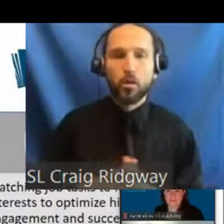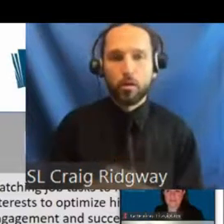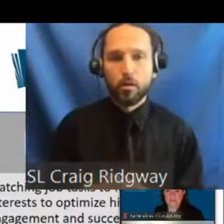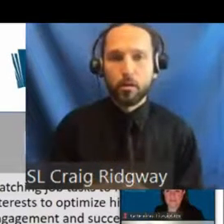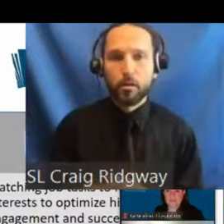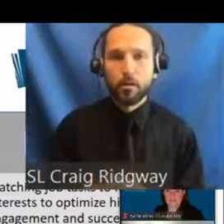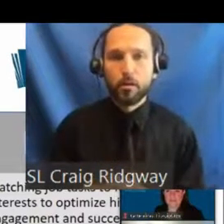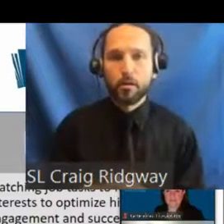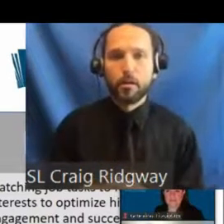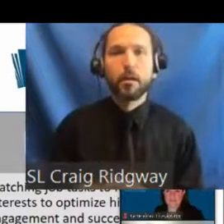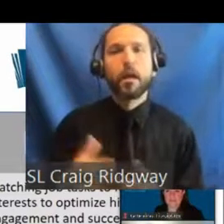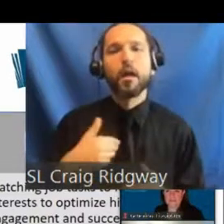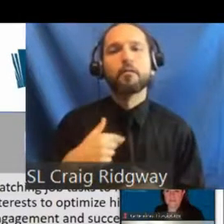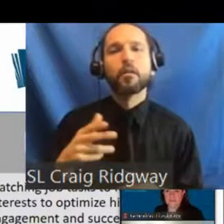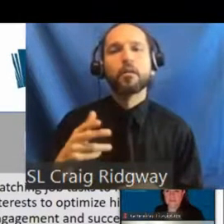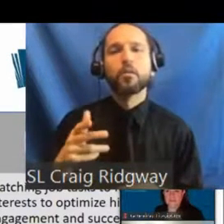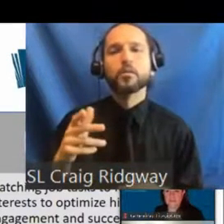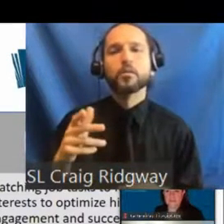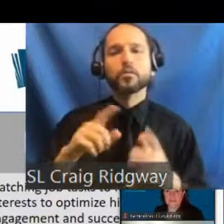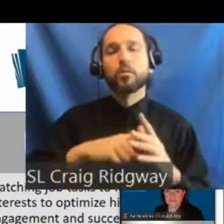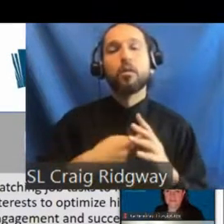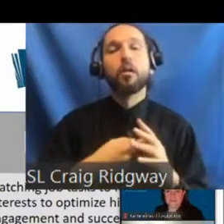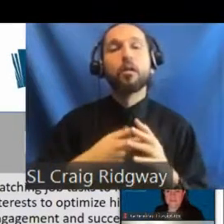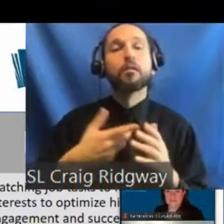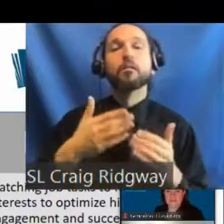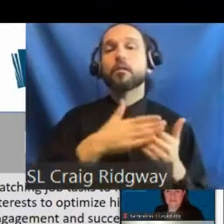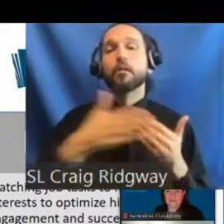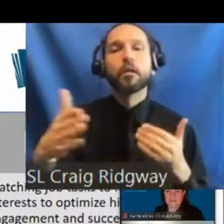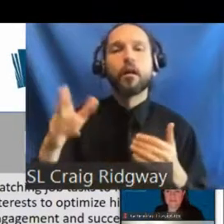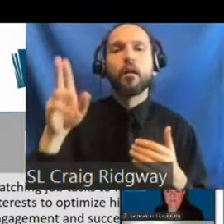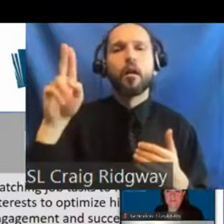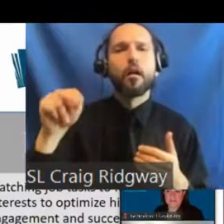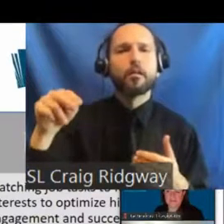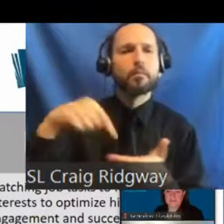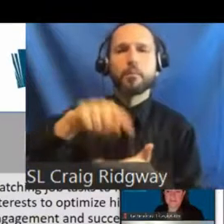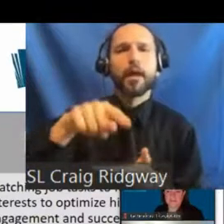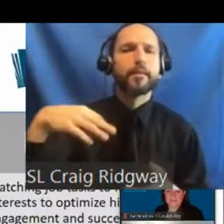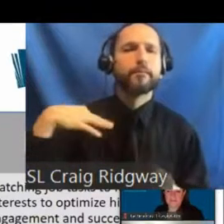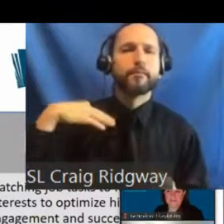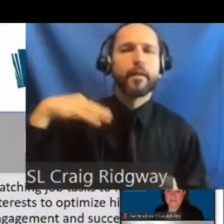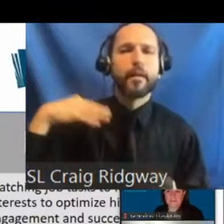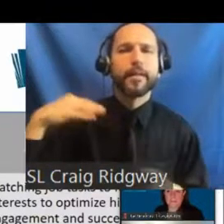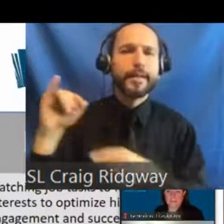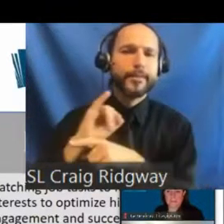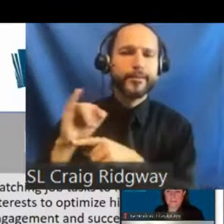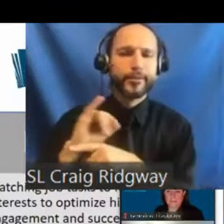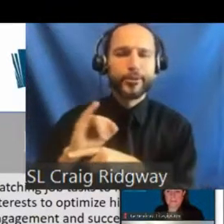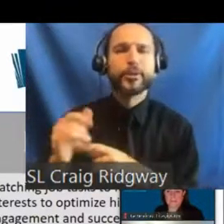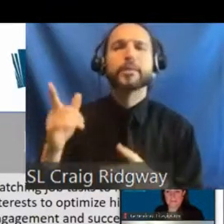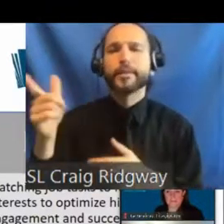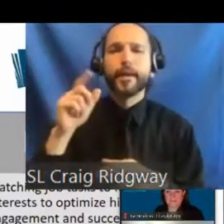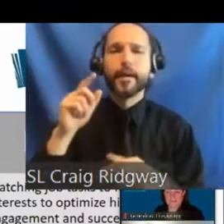led to an unpaid short-term internship at this greenhouse so he could build his resume.